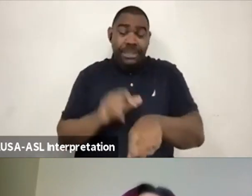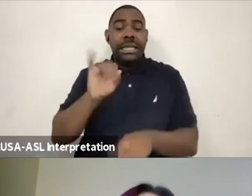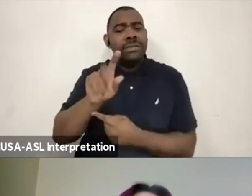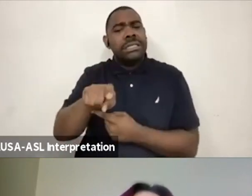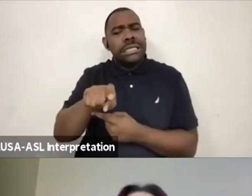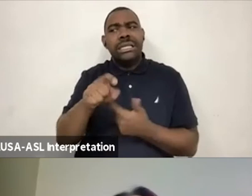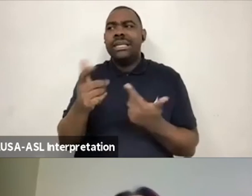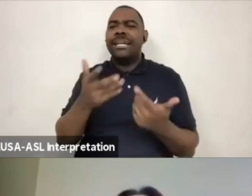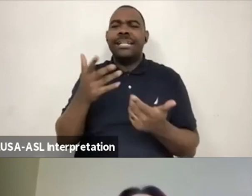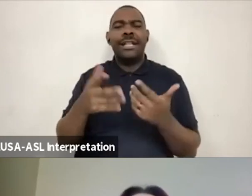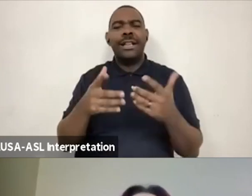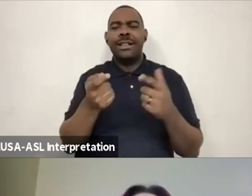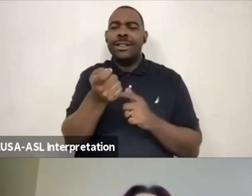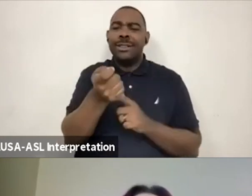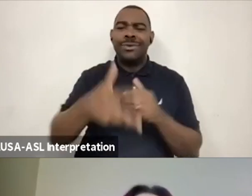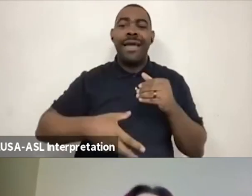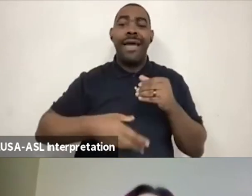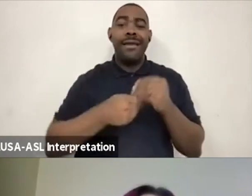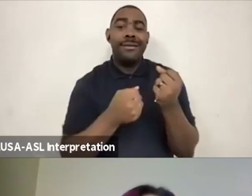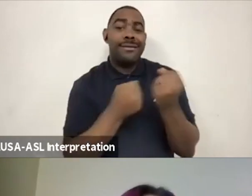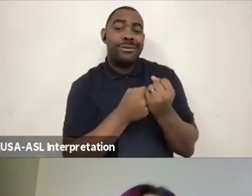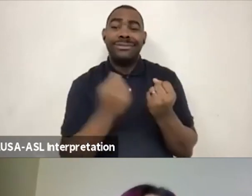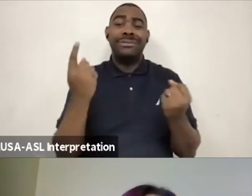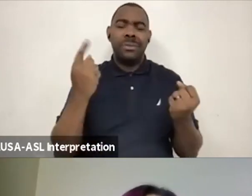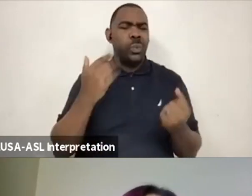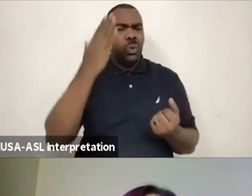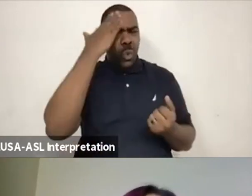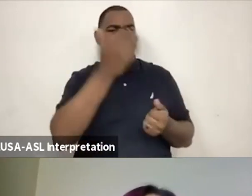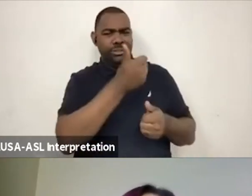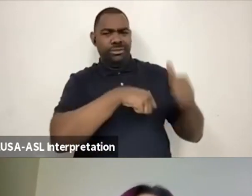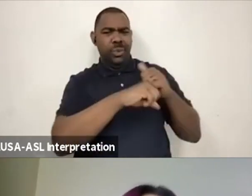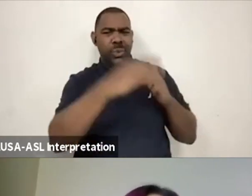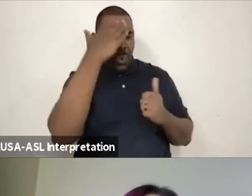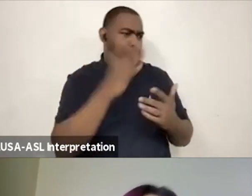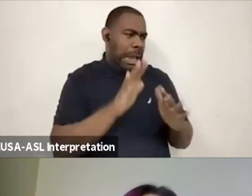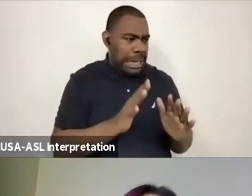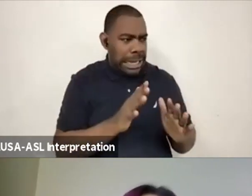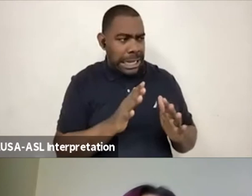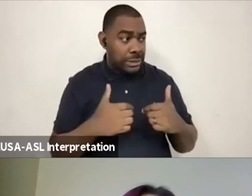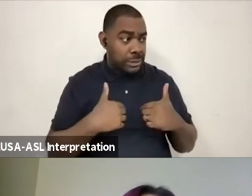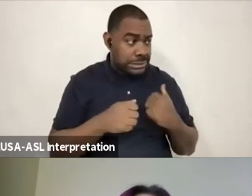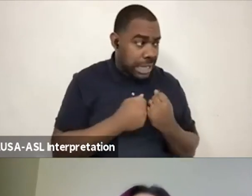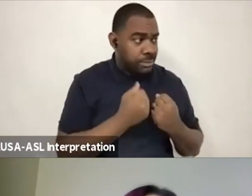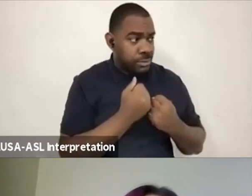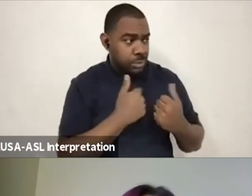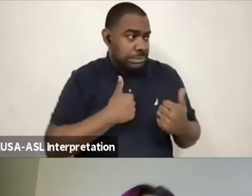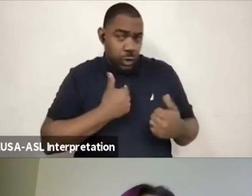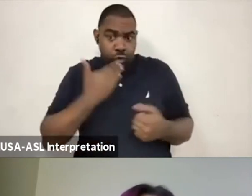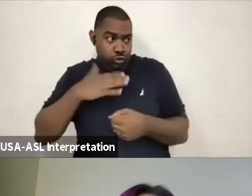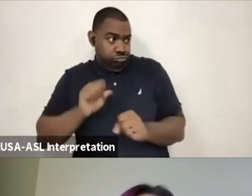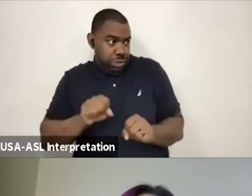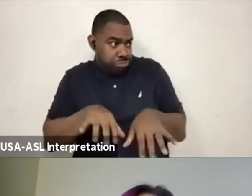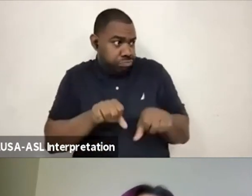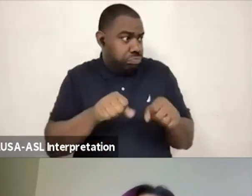little bit of extra help, we know each other well enough and know what we do well enough to kind of pick up a little bit